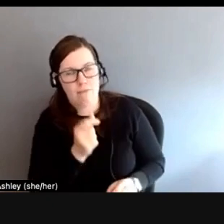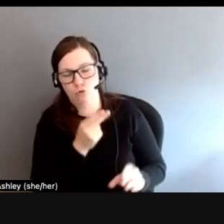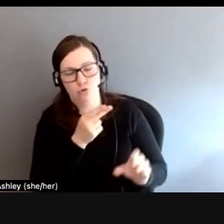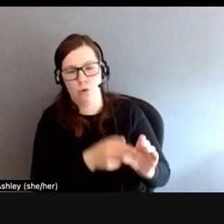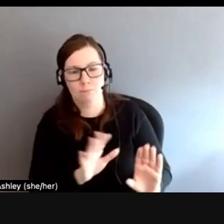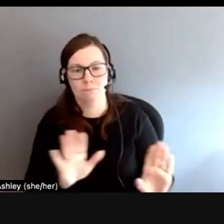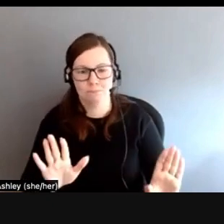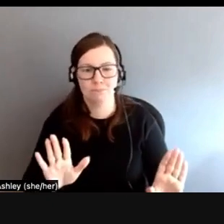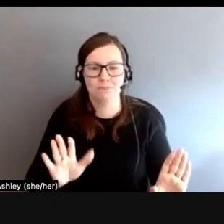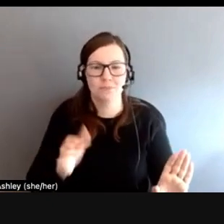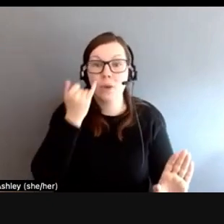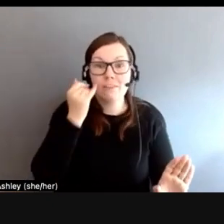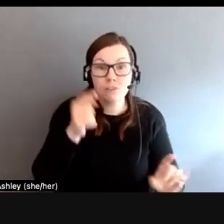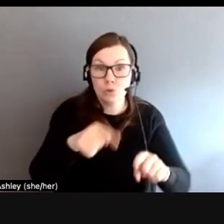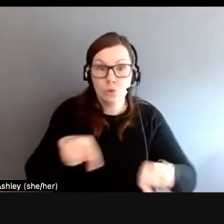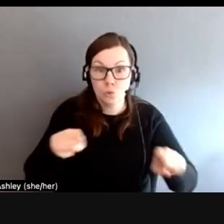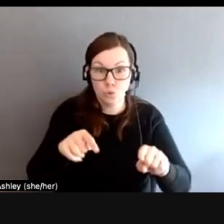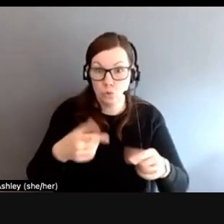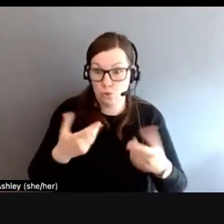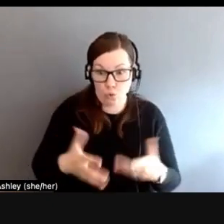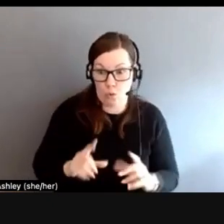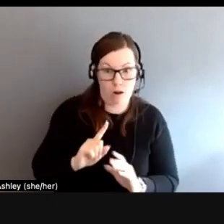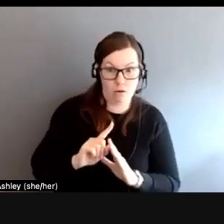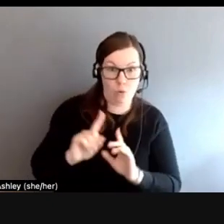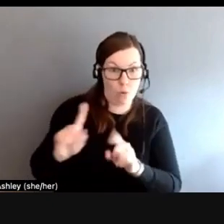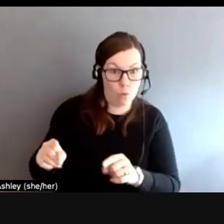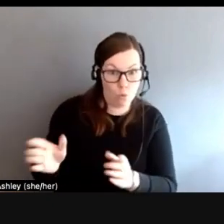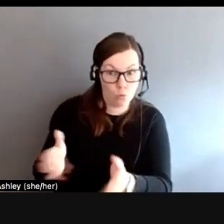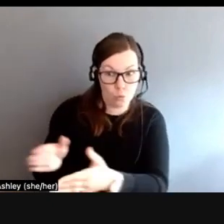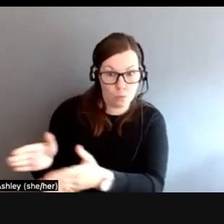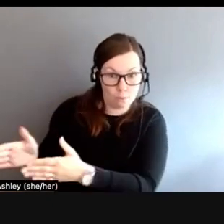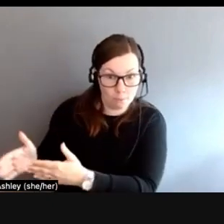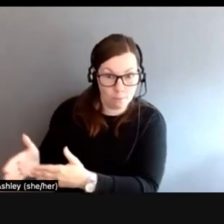right. Okay, all right.